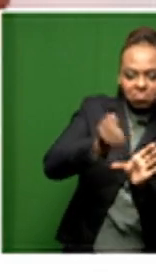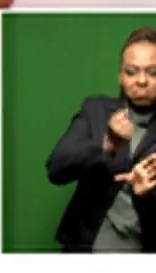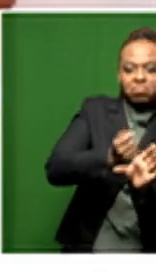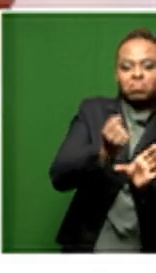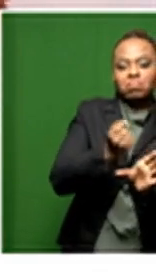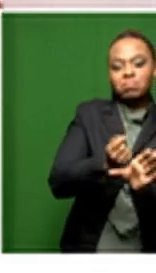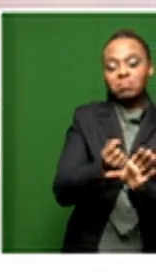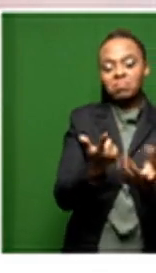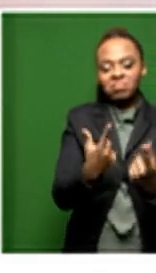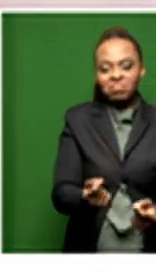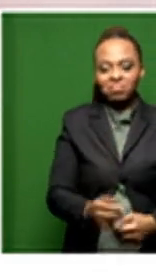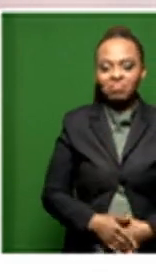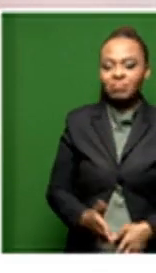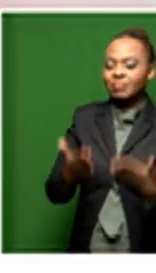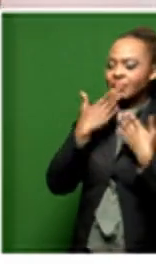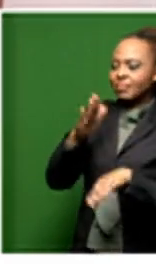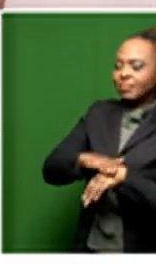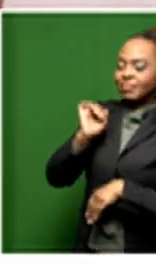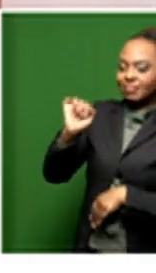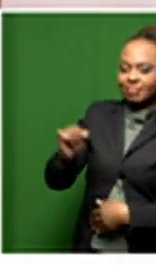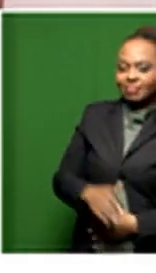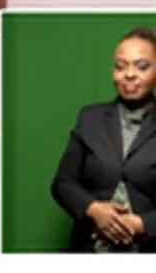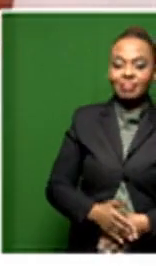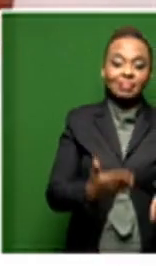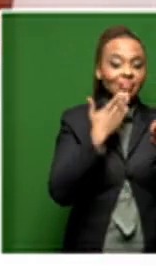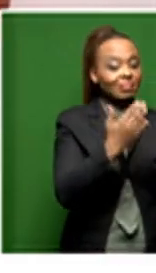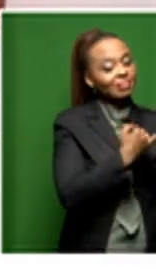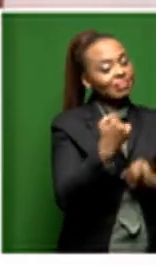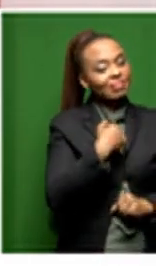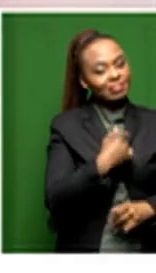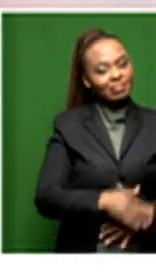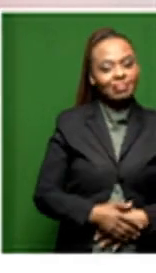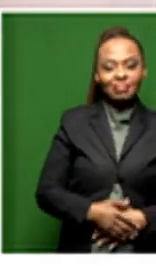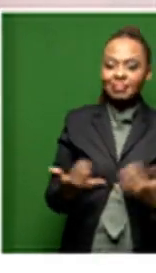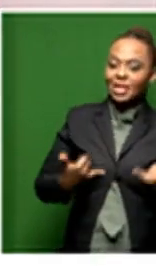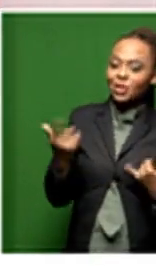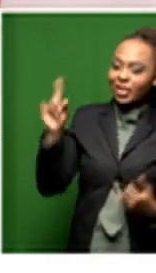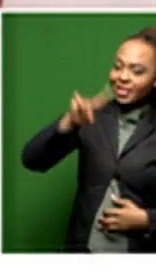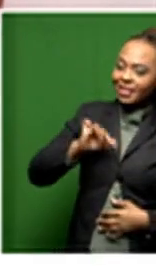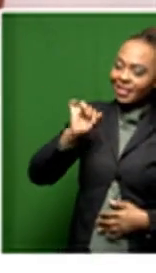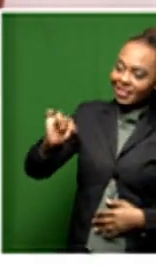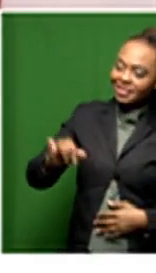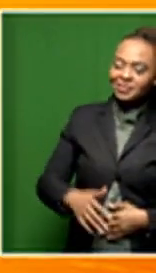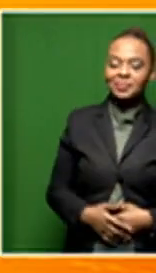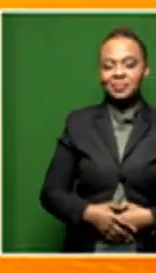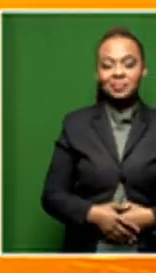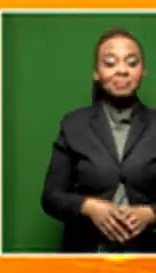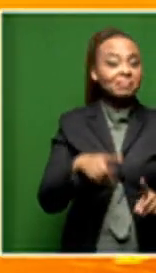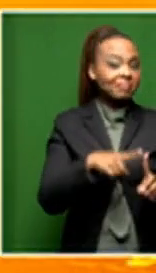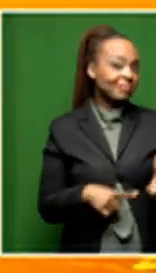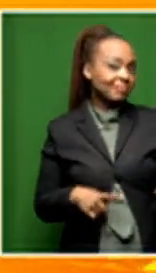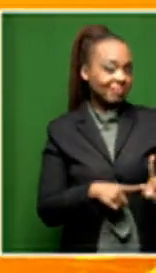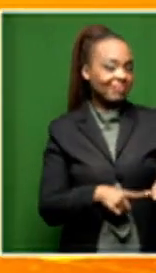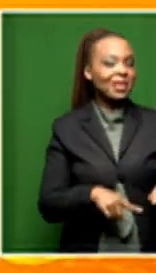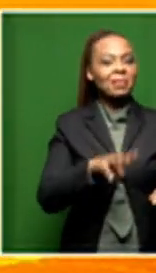chatting to you. Thank you so much for your time. Thank you so much for having me. Great stuff. Do have a great day now. We just spoke to Makhiba Modupe